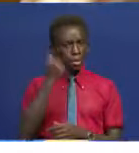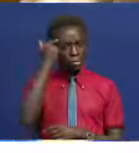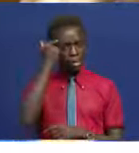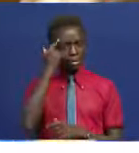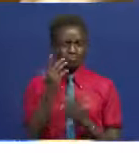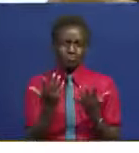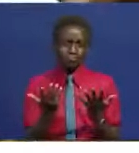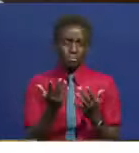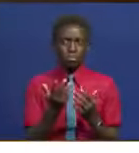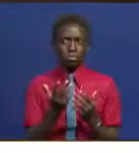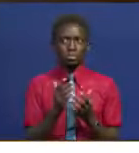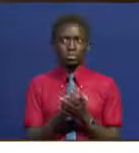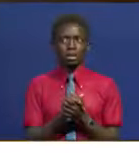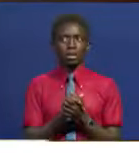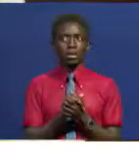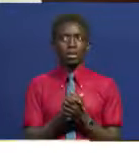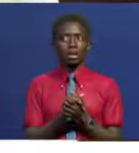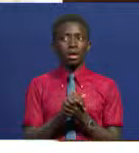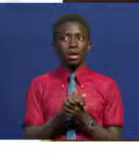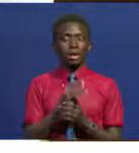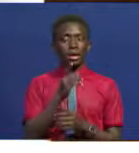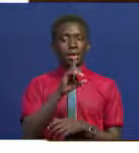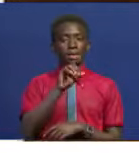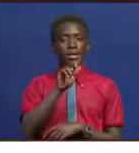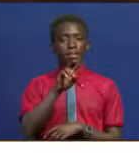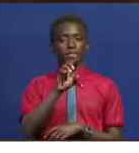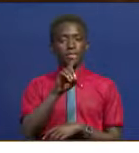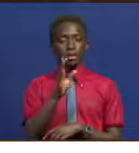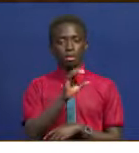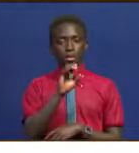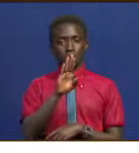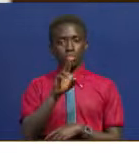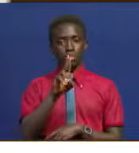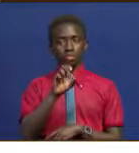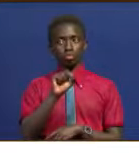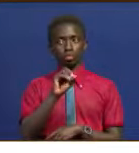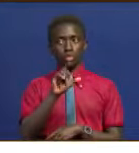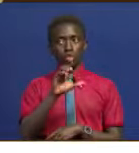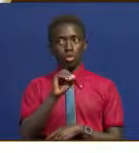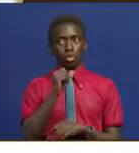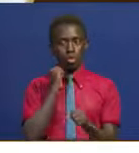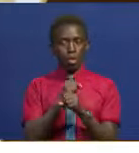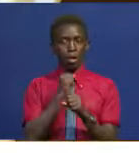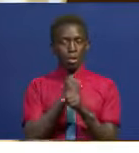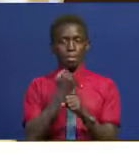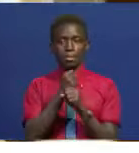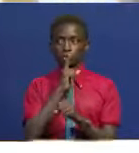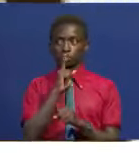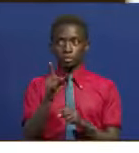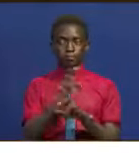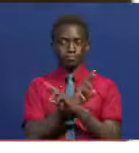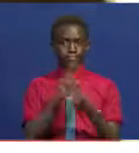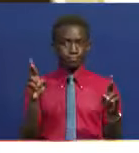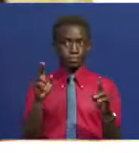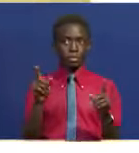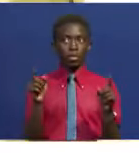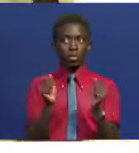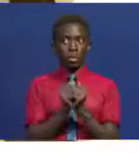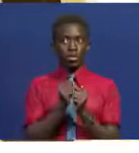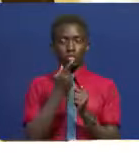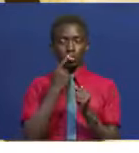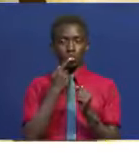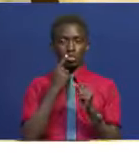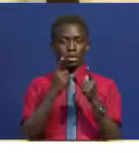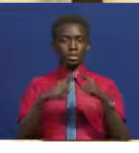on medal. David Busolo, a certified coach, is working round the clock to ensure she is ready for the Olympics, together with Japanese